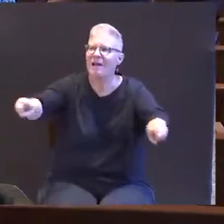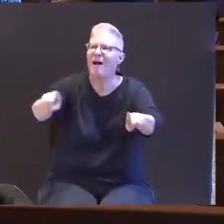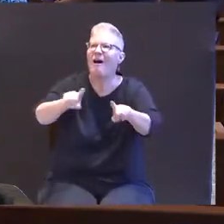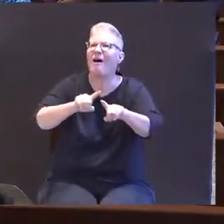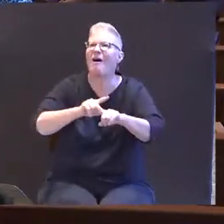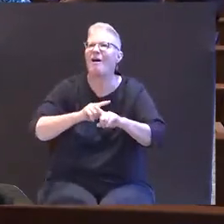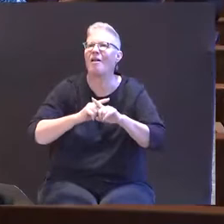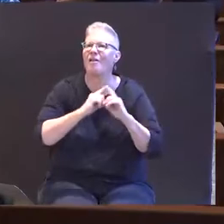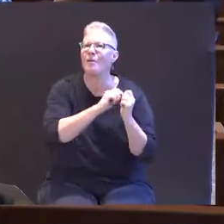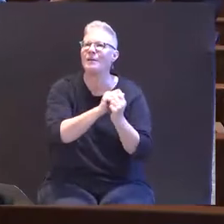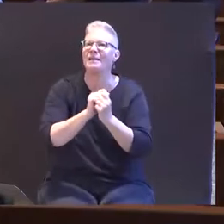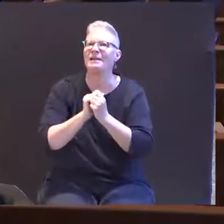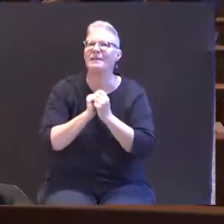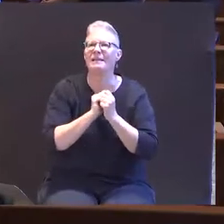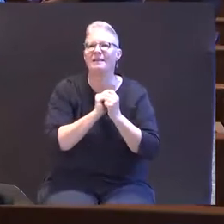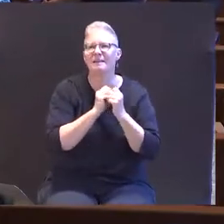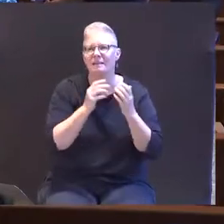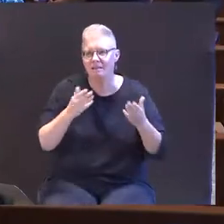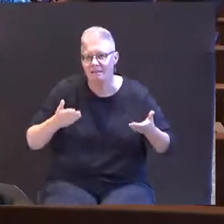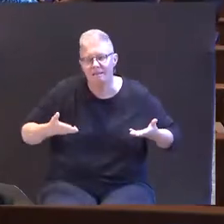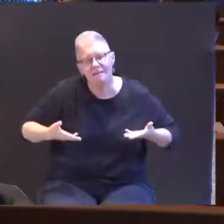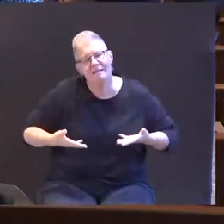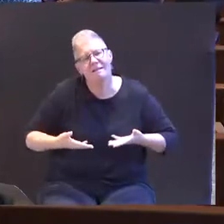family all are we.